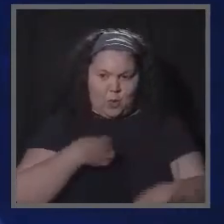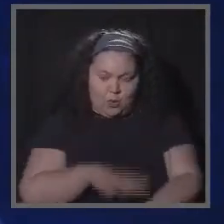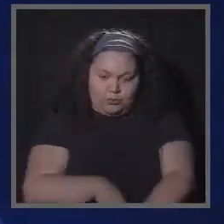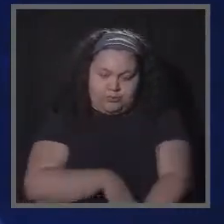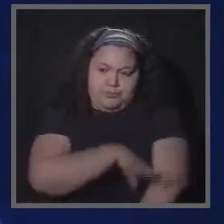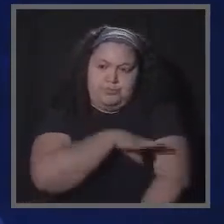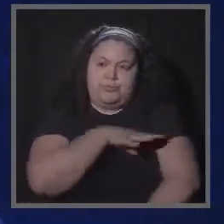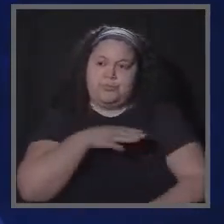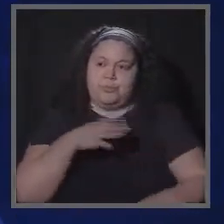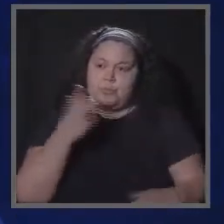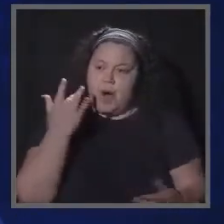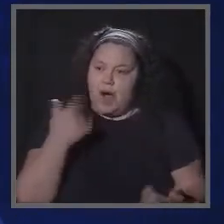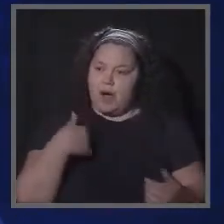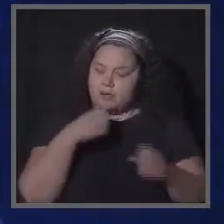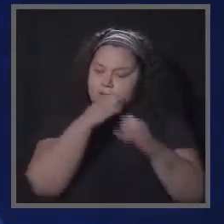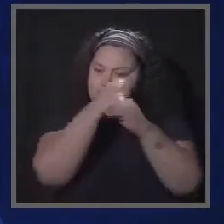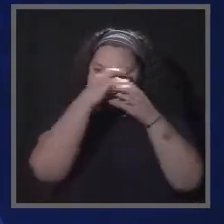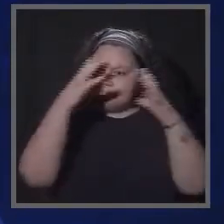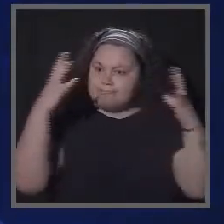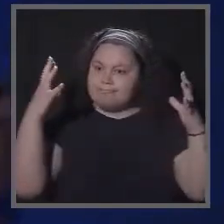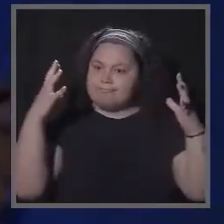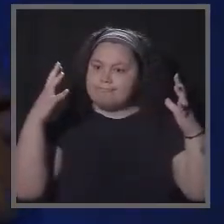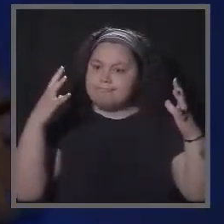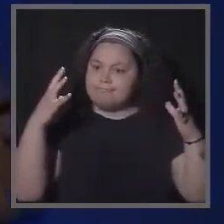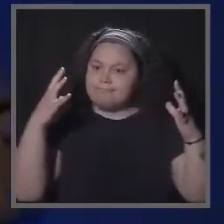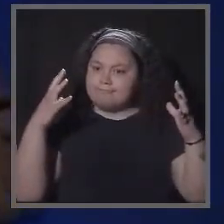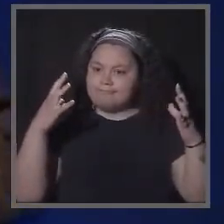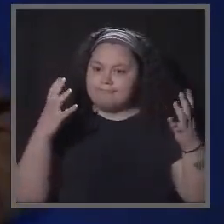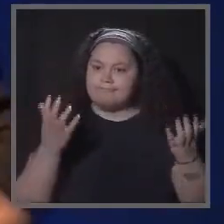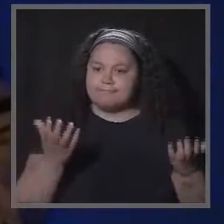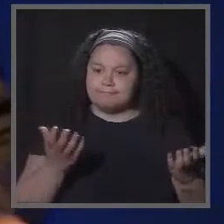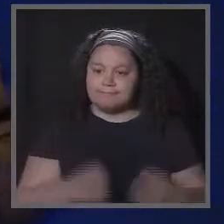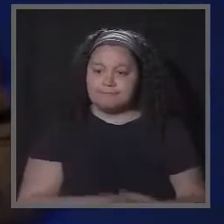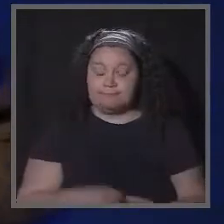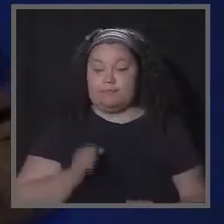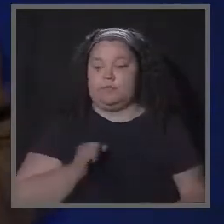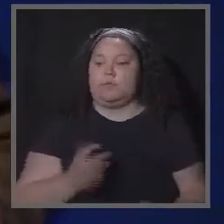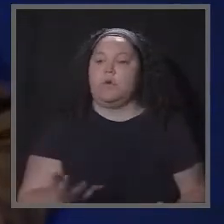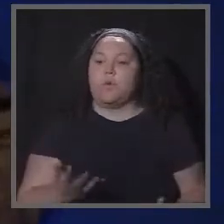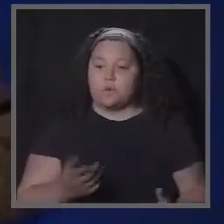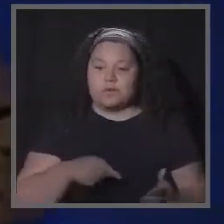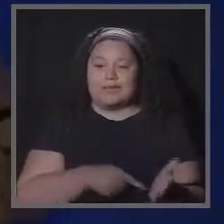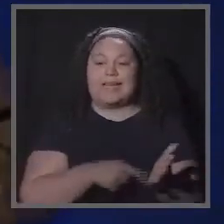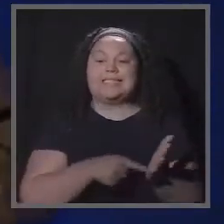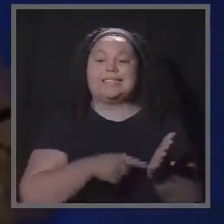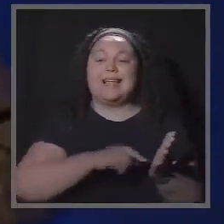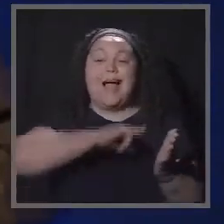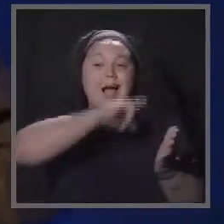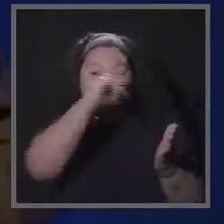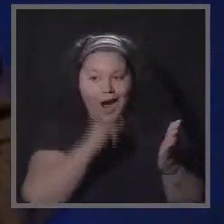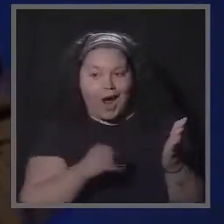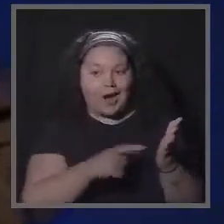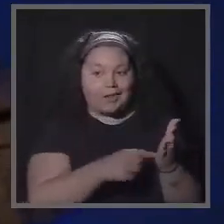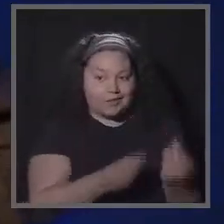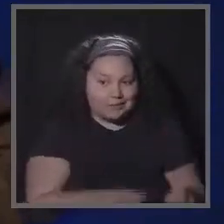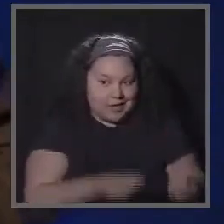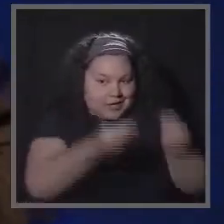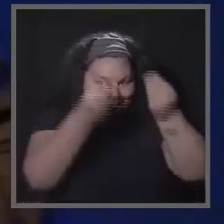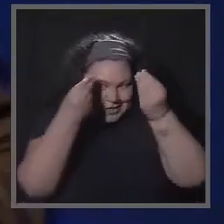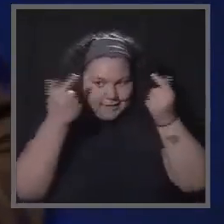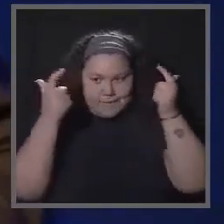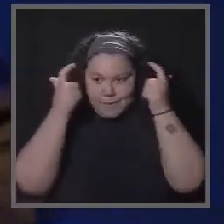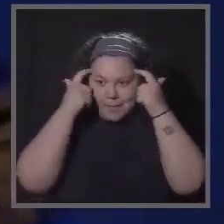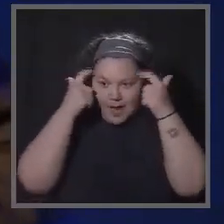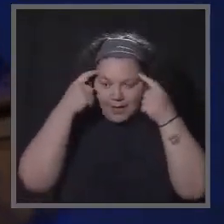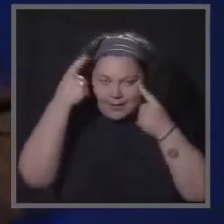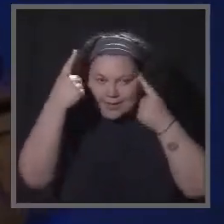what does it bring to me? And of course, it's about reflections on our state of mind, on our current